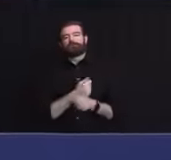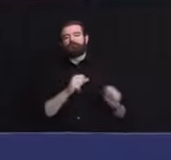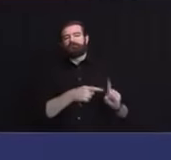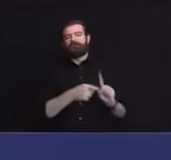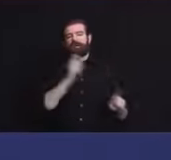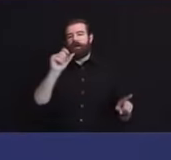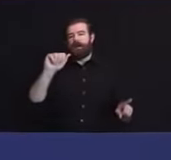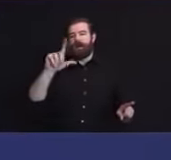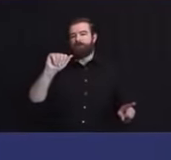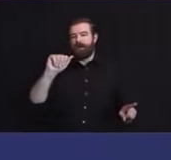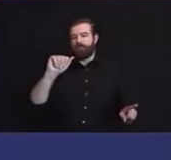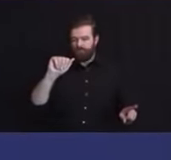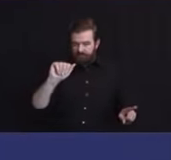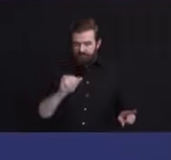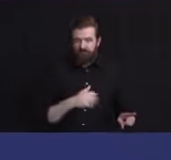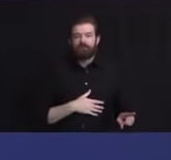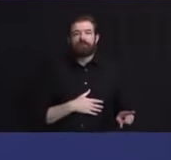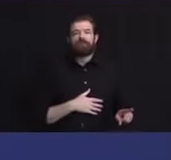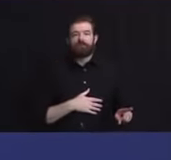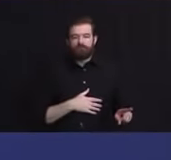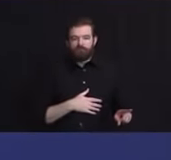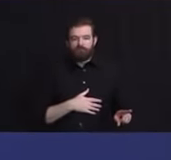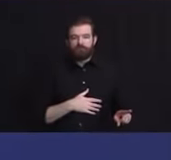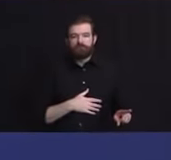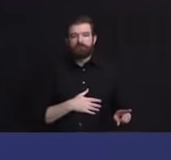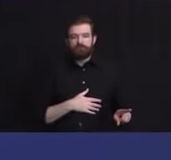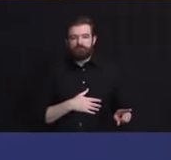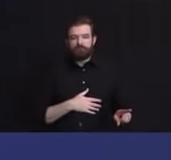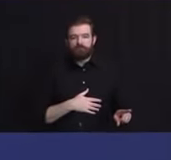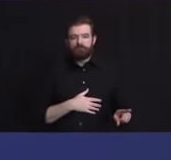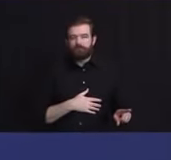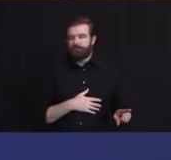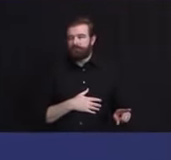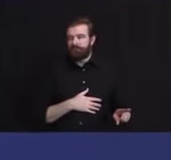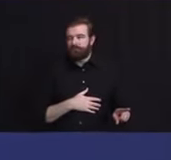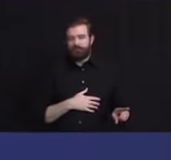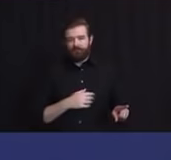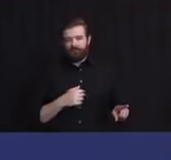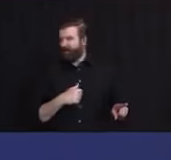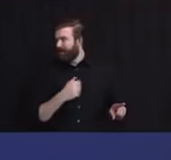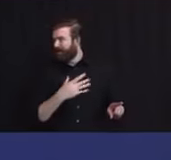I love what you're doing with his headgear there, too. Very nice.